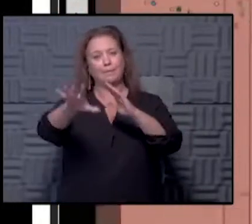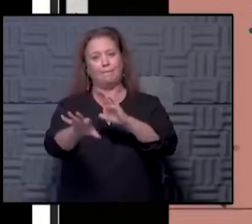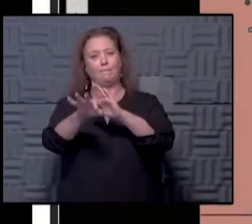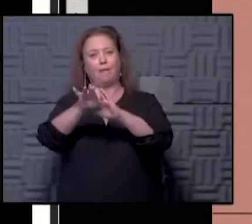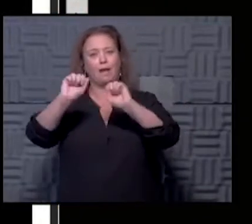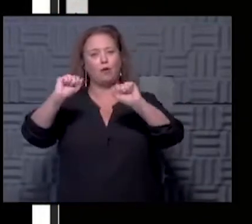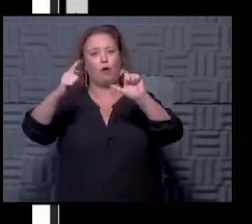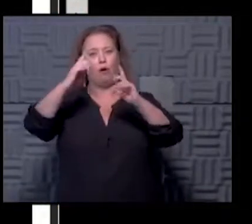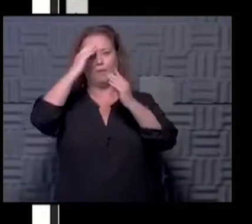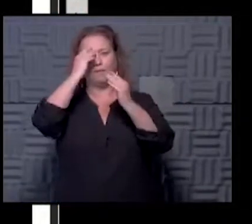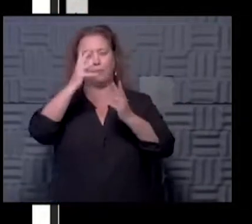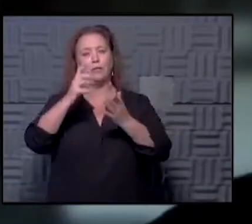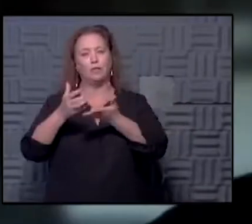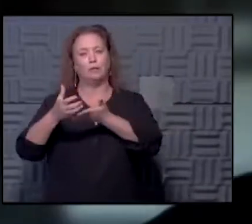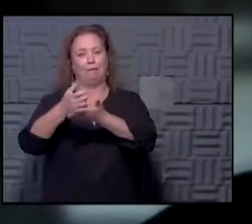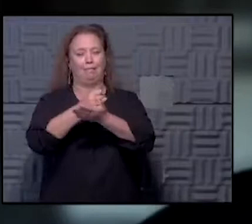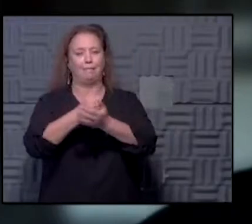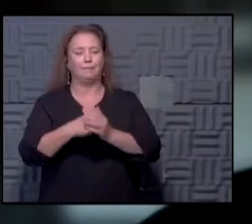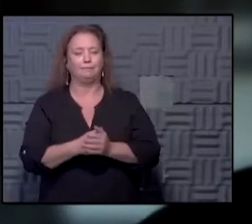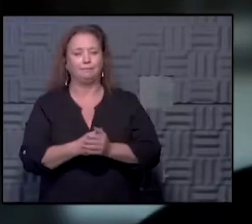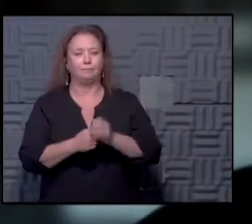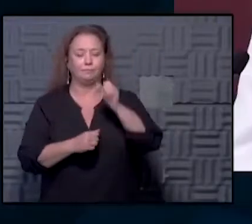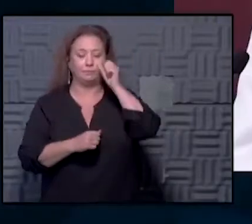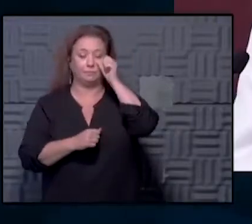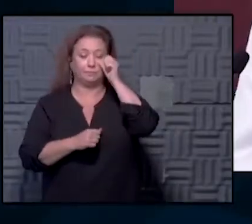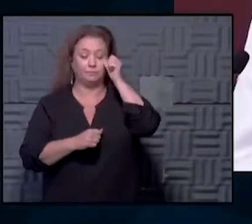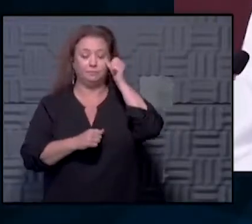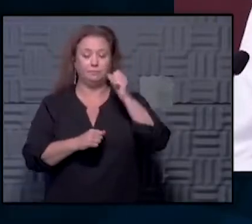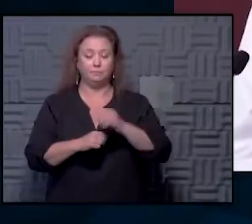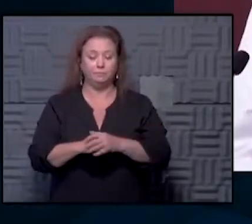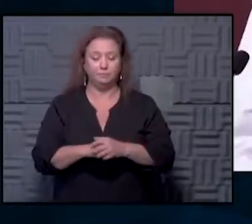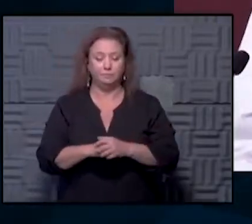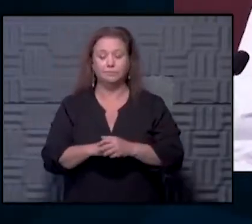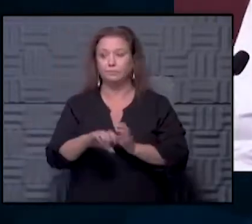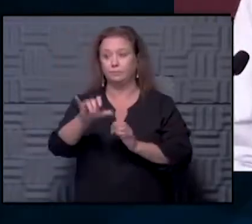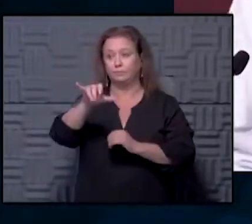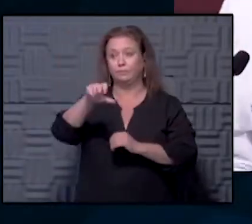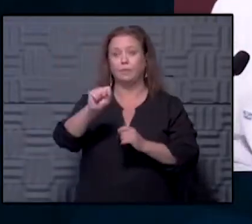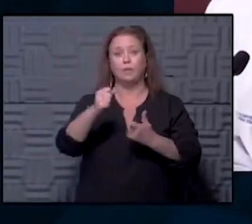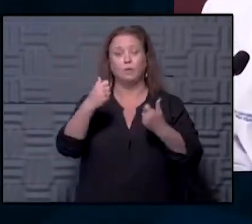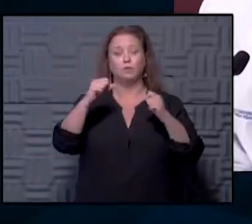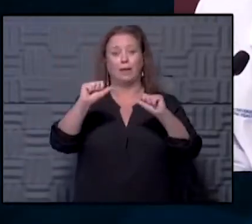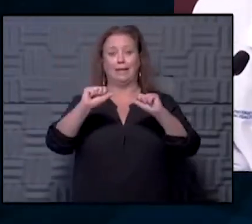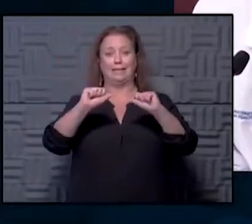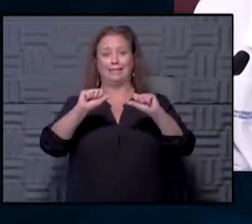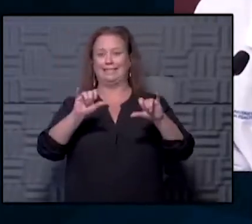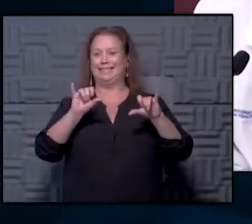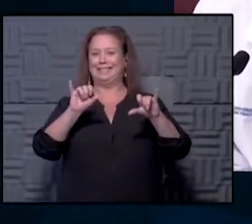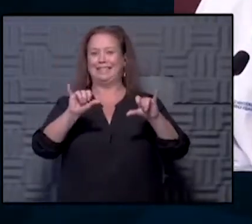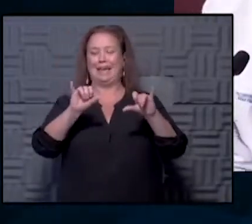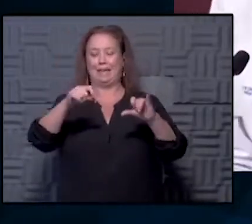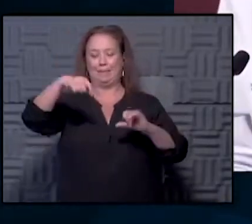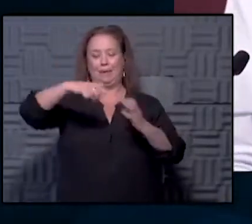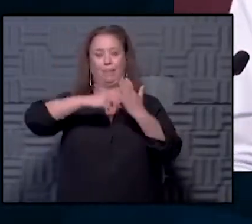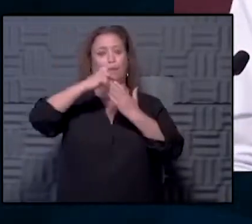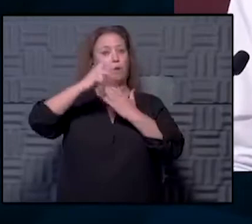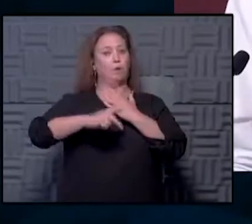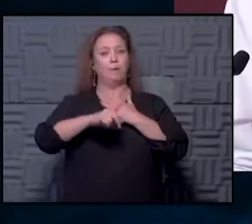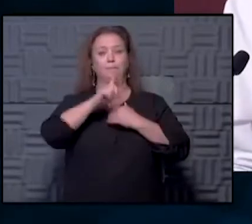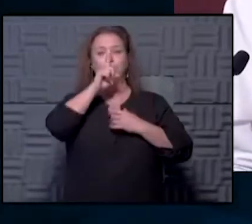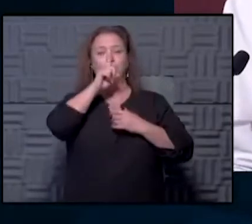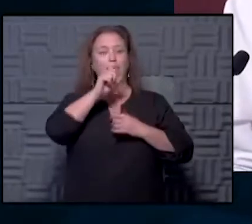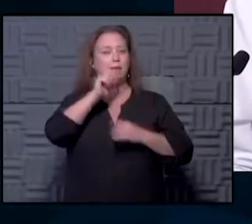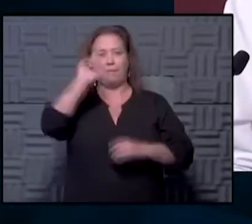that they may need to collect. Yeah, and I think that's right. That's kind of, we try to say to take the same stance on this program. Yep. We're not